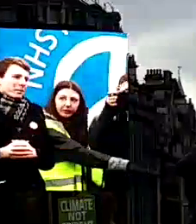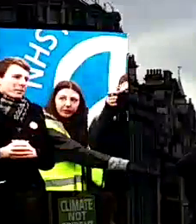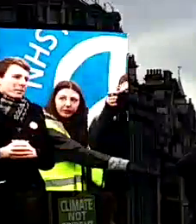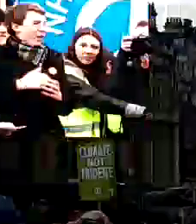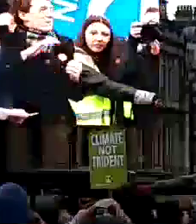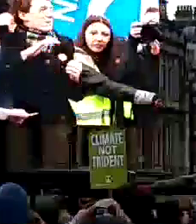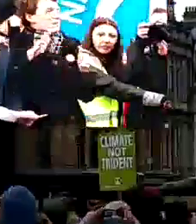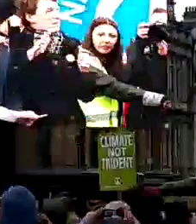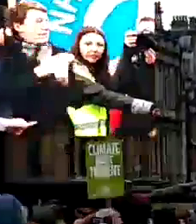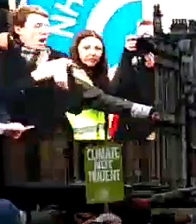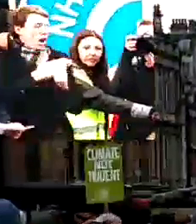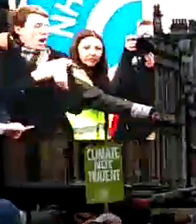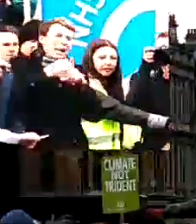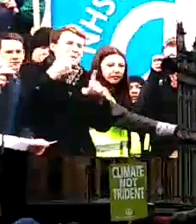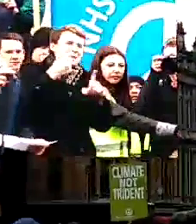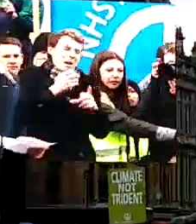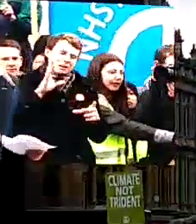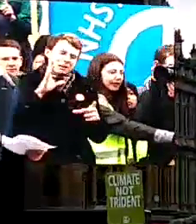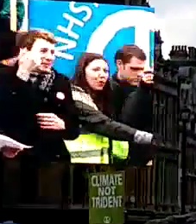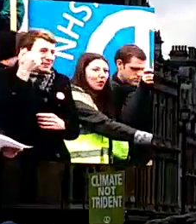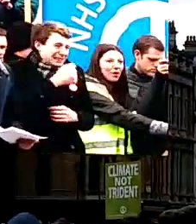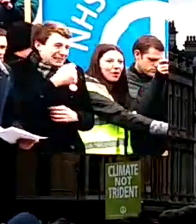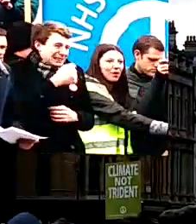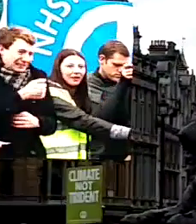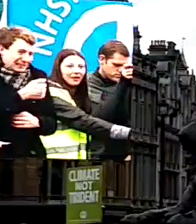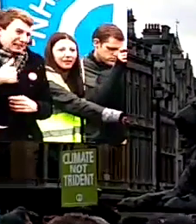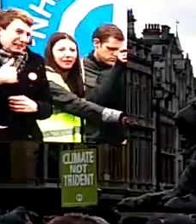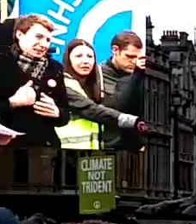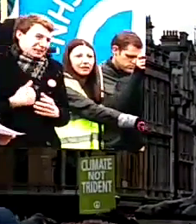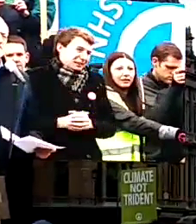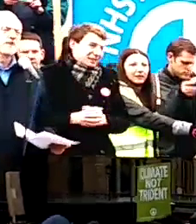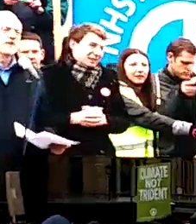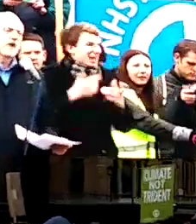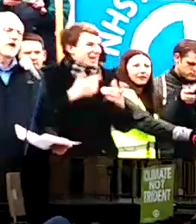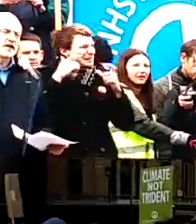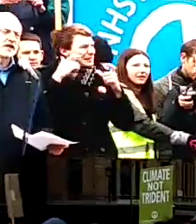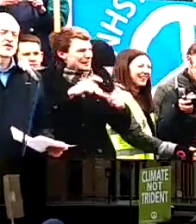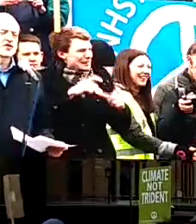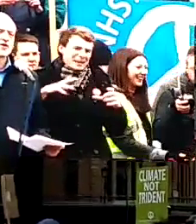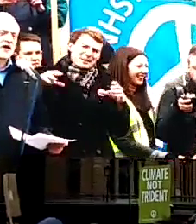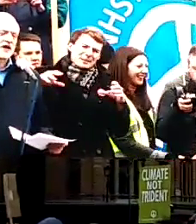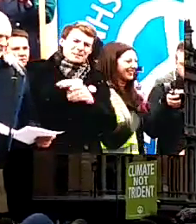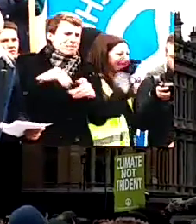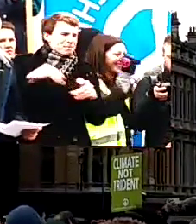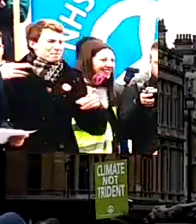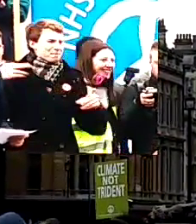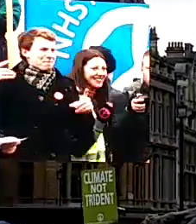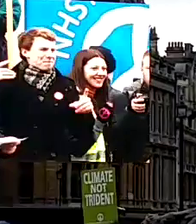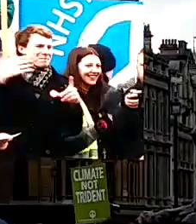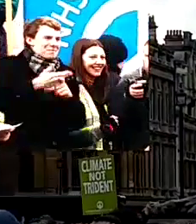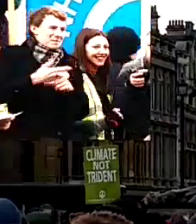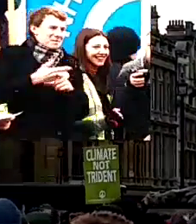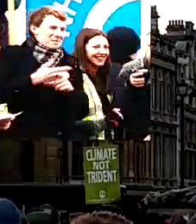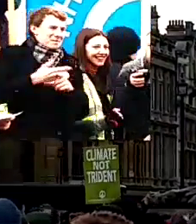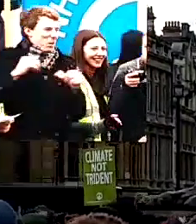I first joined the campaign for nuclear disarmament, and I'm still a member, only a short time